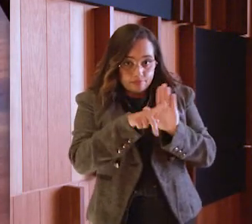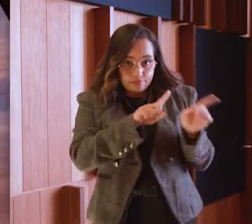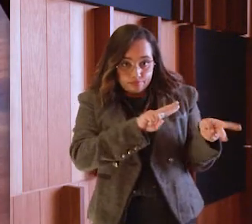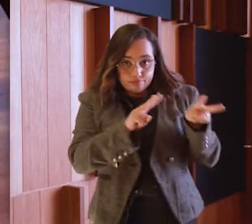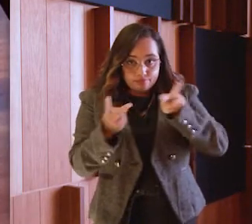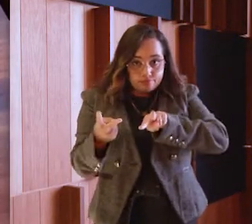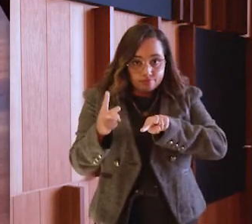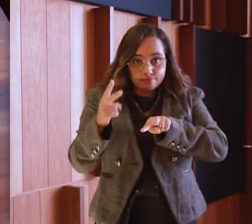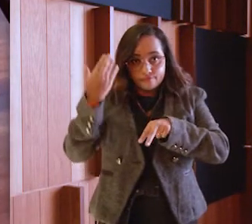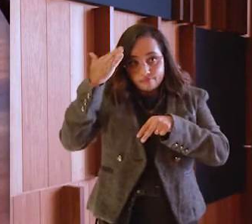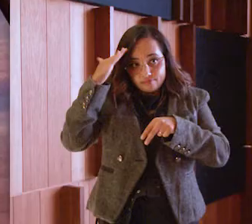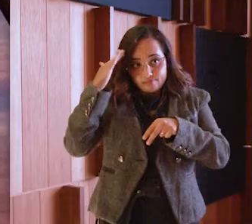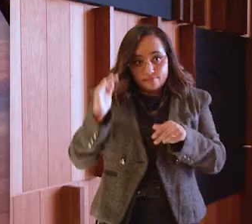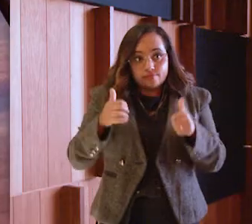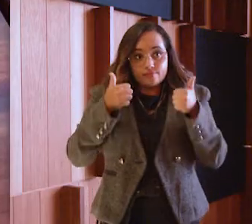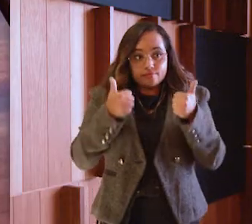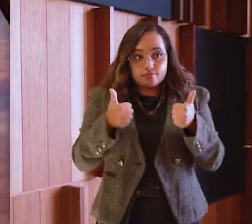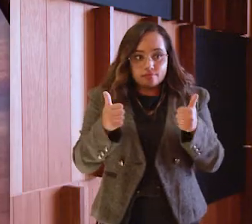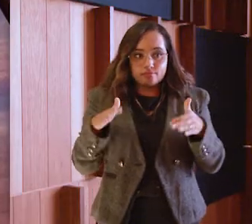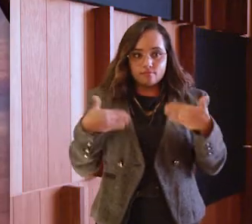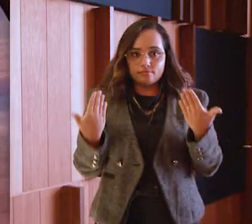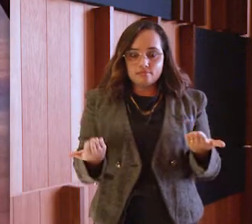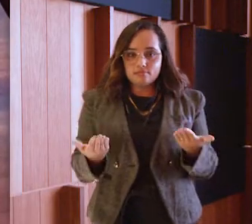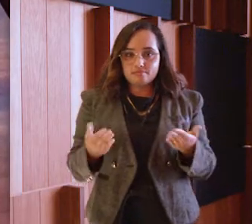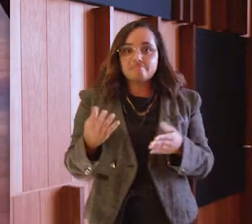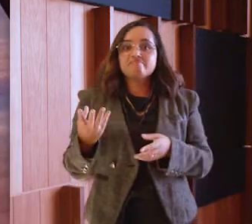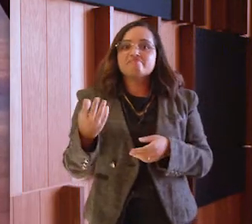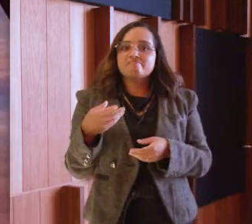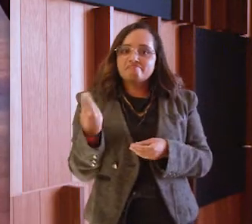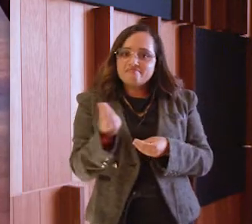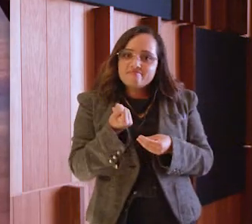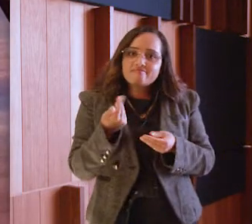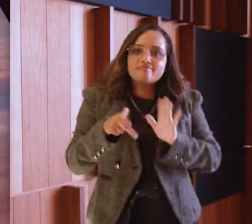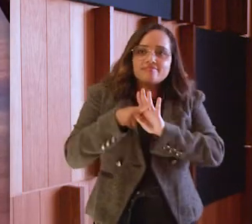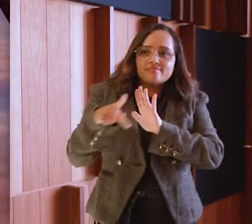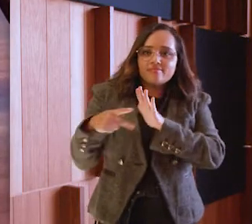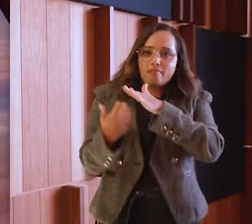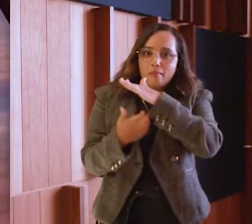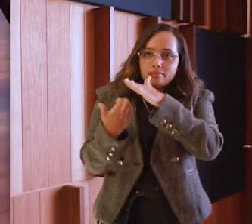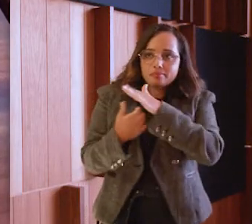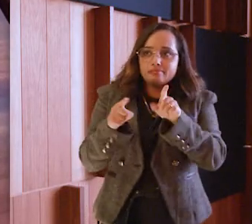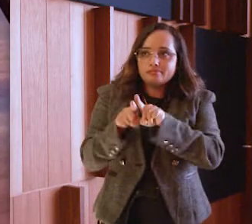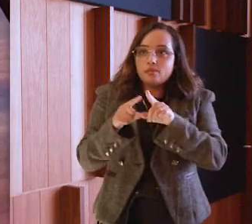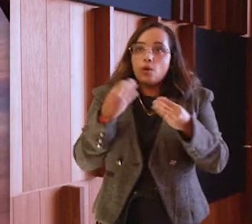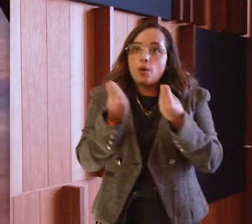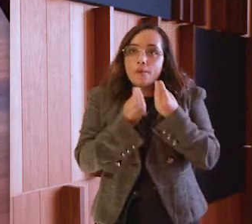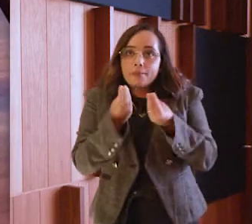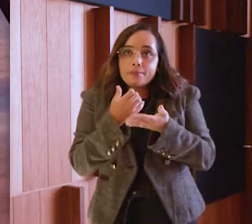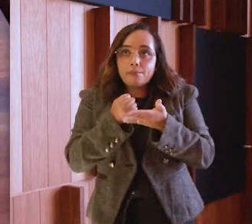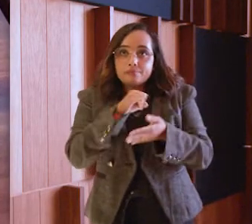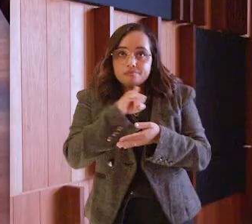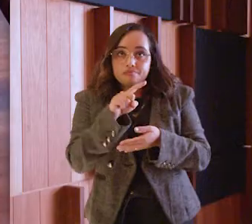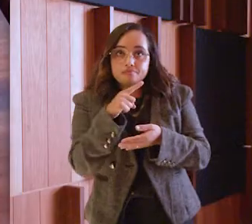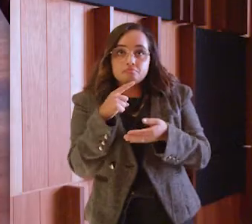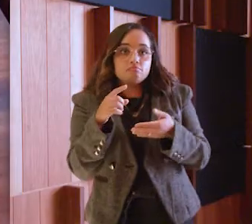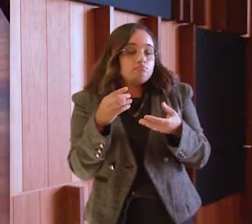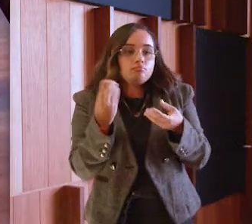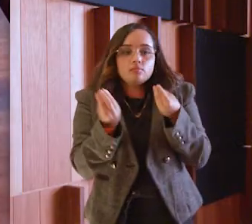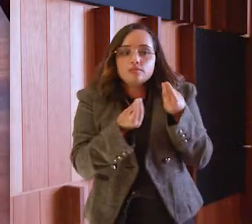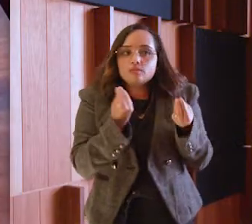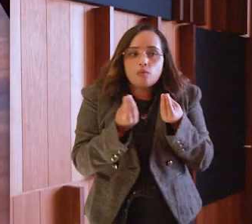IP, and then at the end, the transfer pricing method, a profit-based method or a transaction-based method to document our